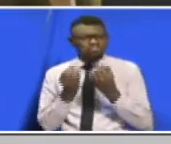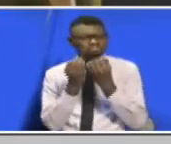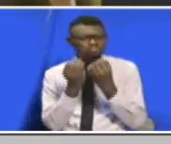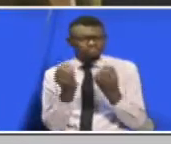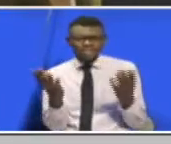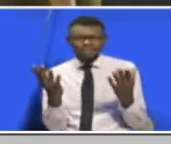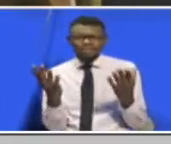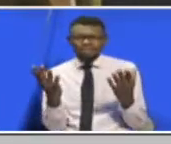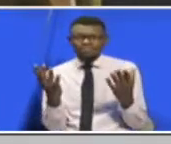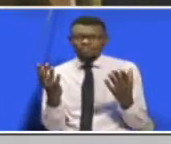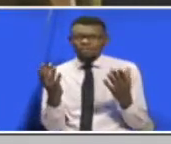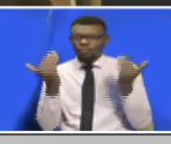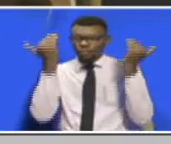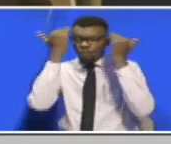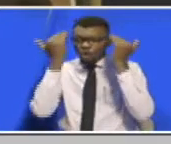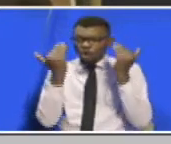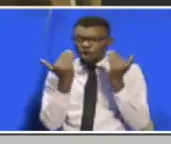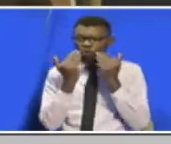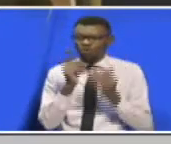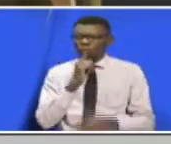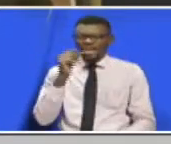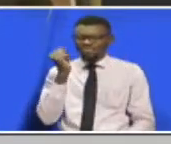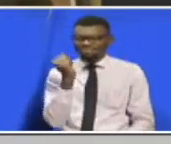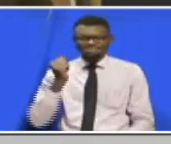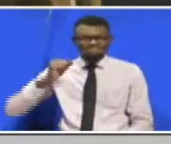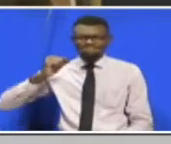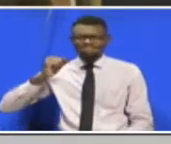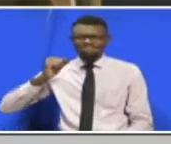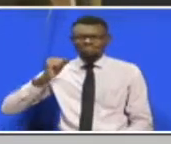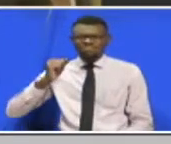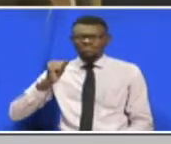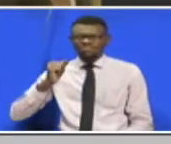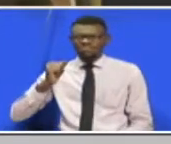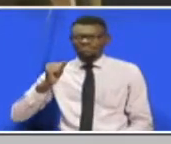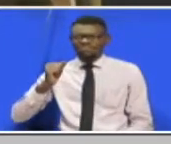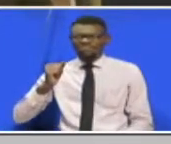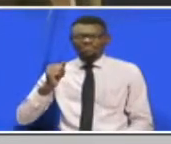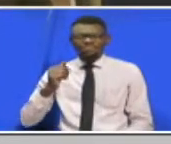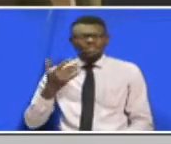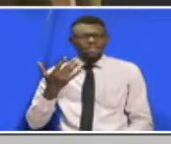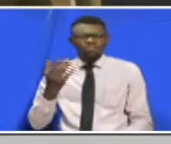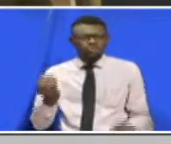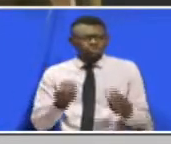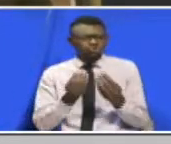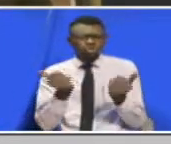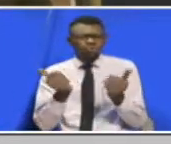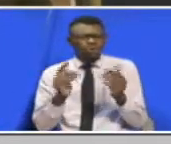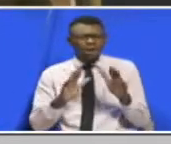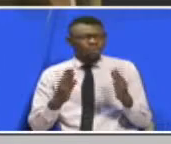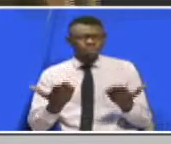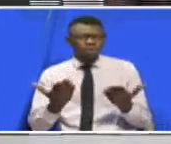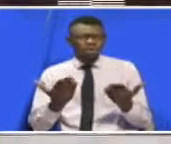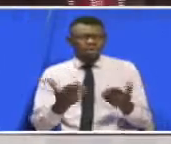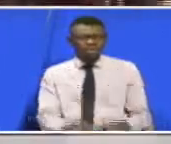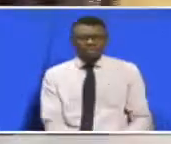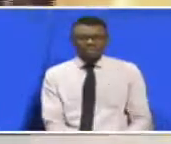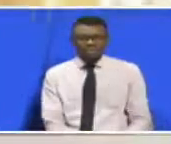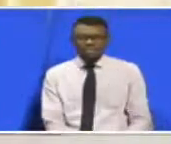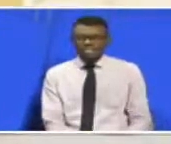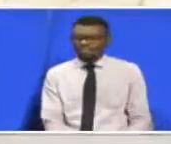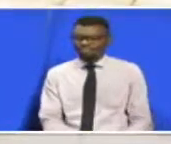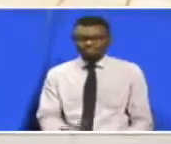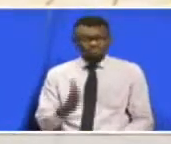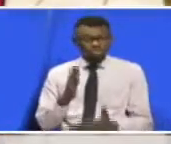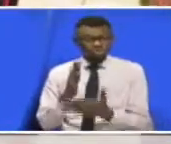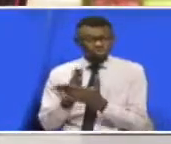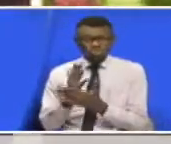individuals, disobey court orders and are always in contempt of court? And what is the near solution to this? In fact, it's actually a shame